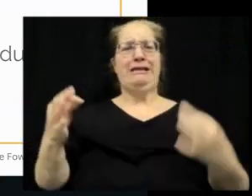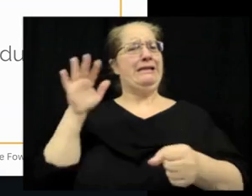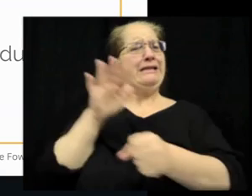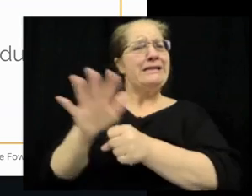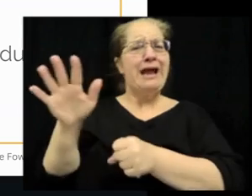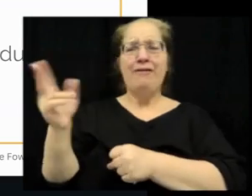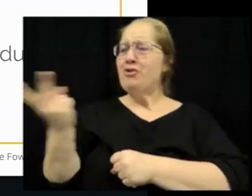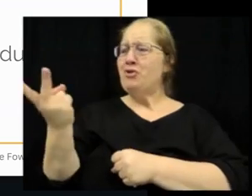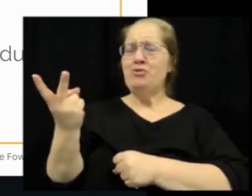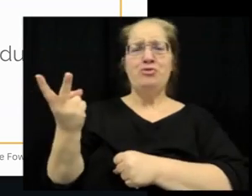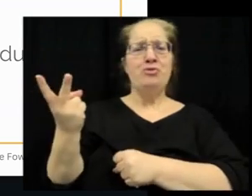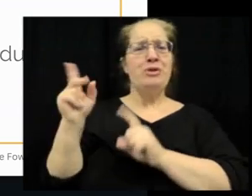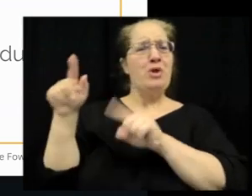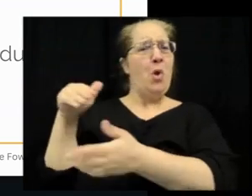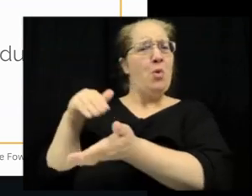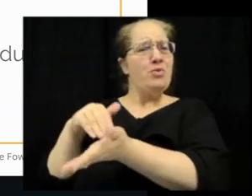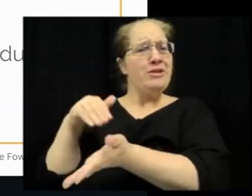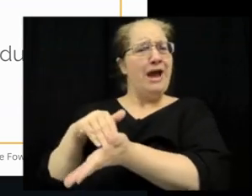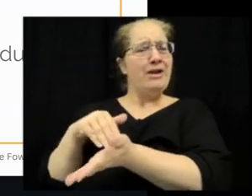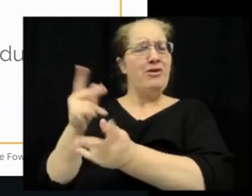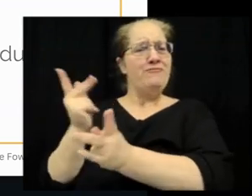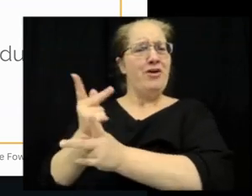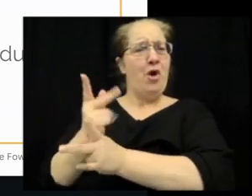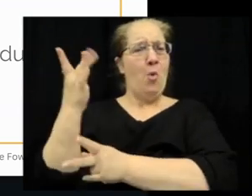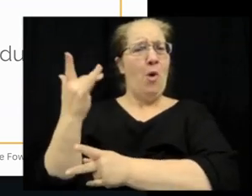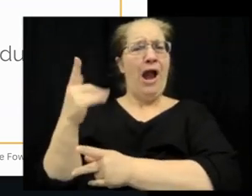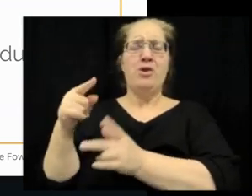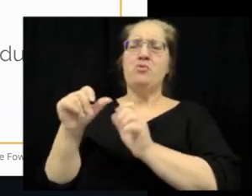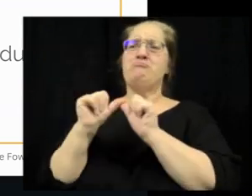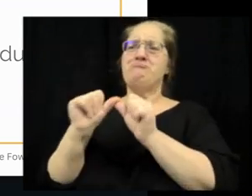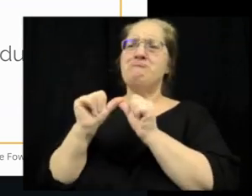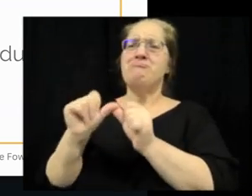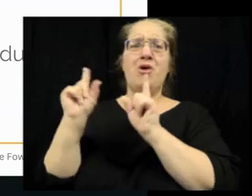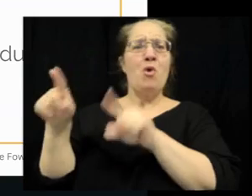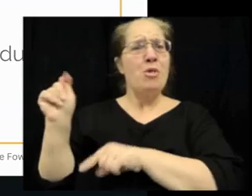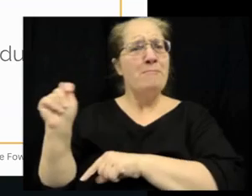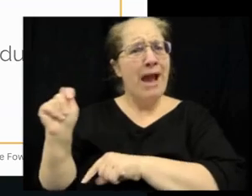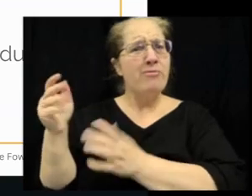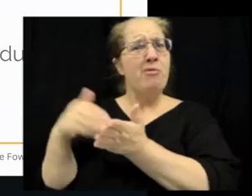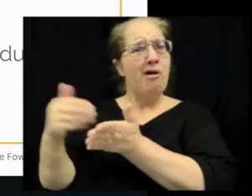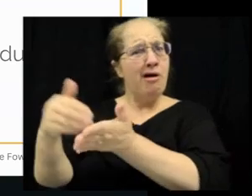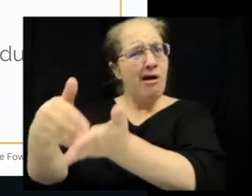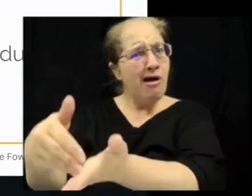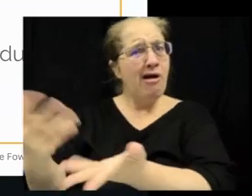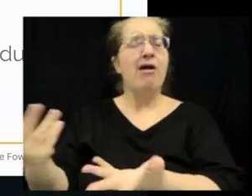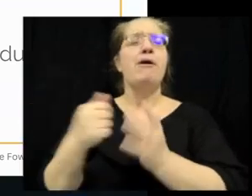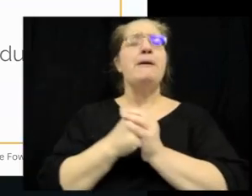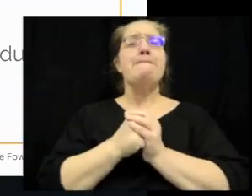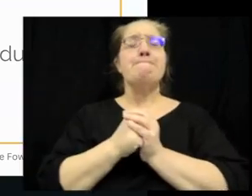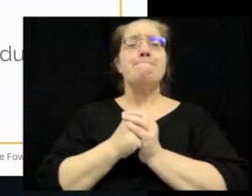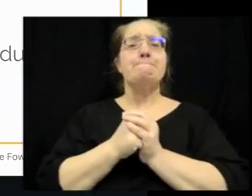You 2 need to go to the doctors and find out, why are you going to the restroom so much?